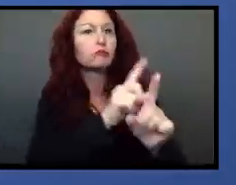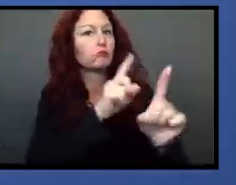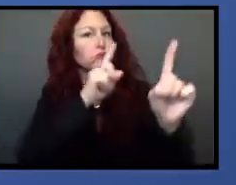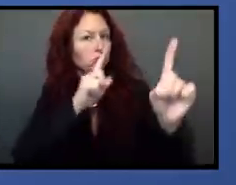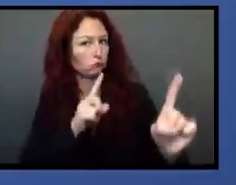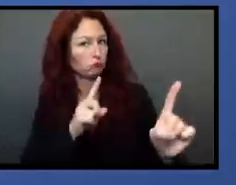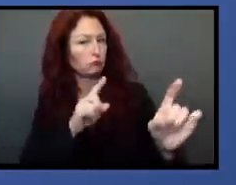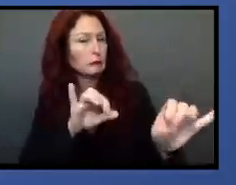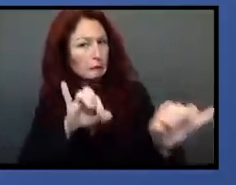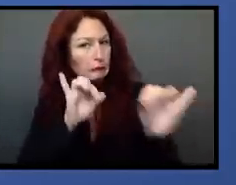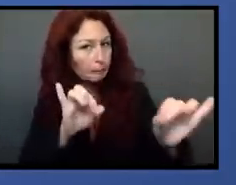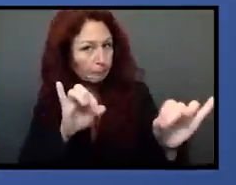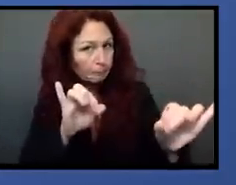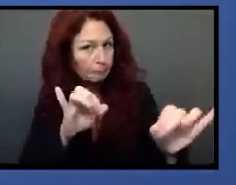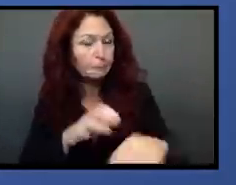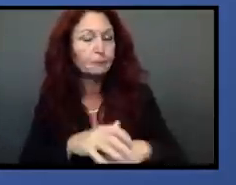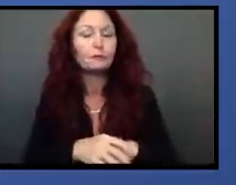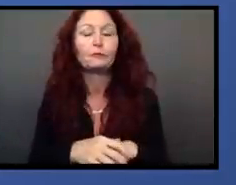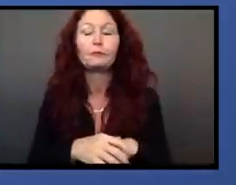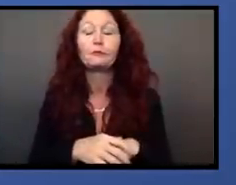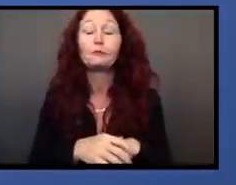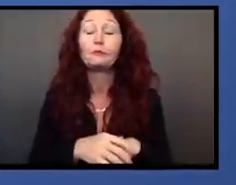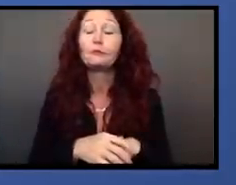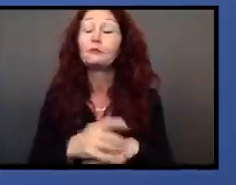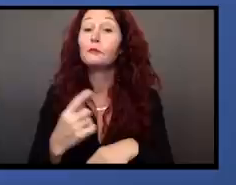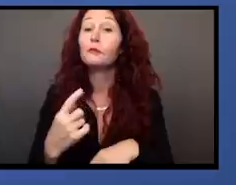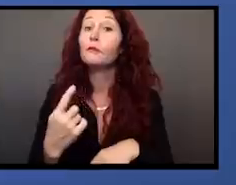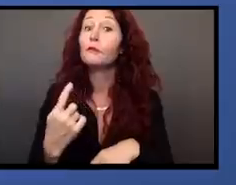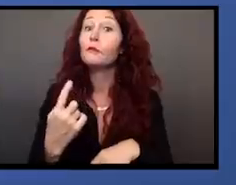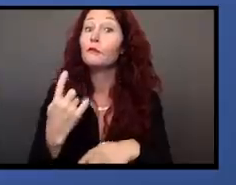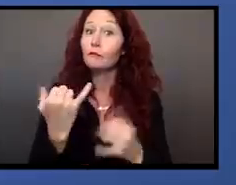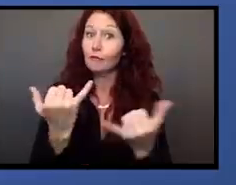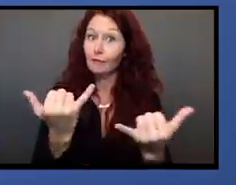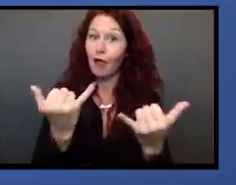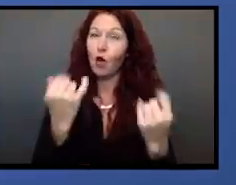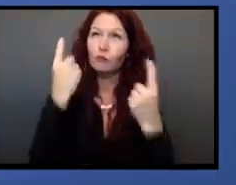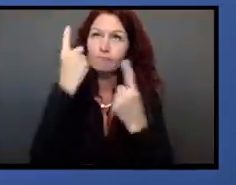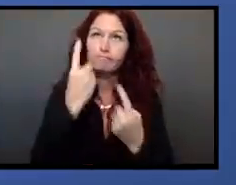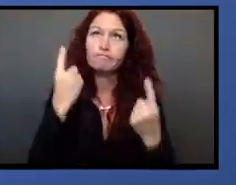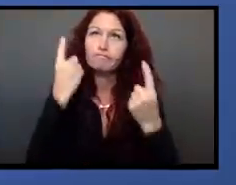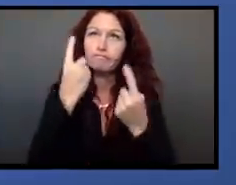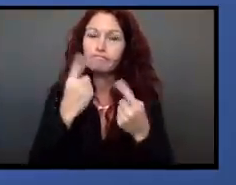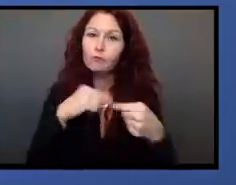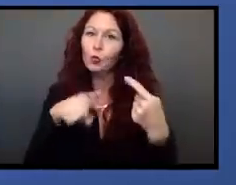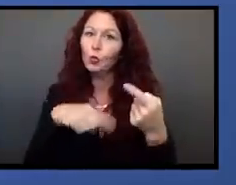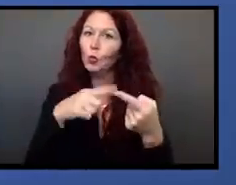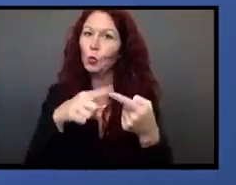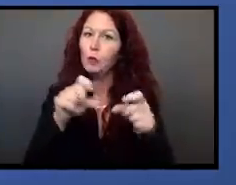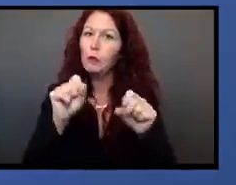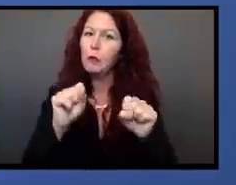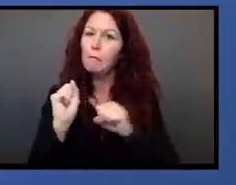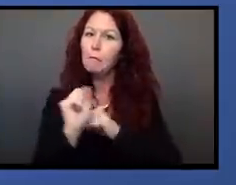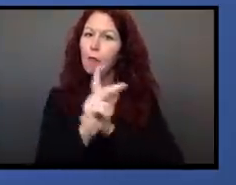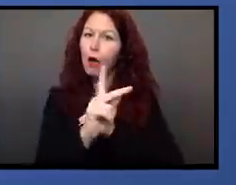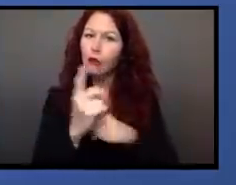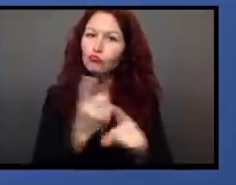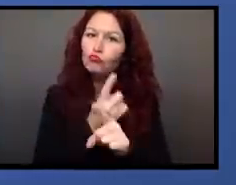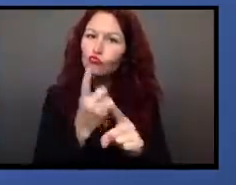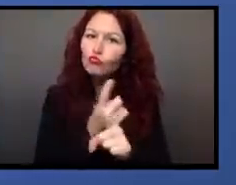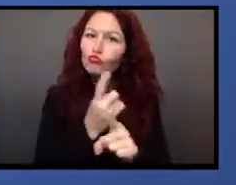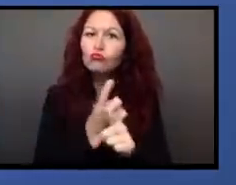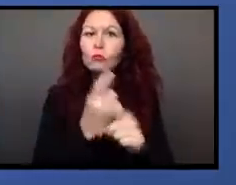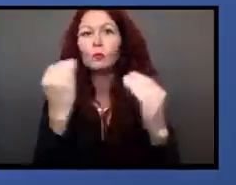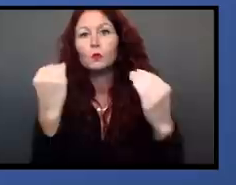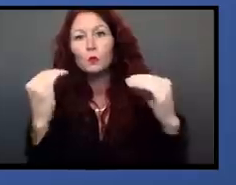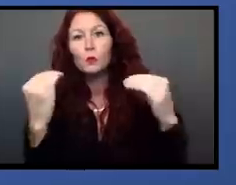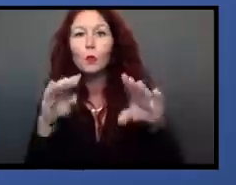I mentioned yesterday, Miami-Dade County is putting together working groups on two initiatives: to draw up plans to be ready for a new normal and eventually